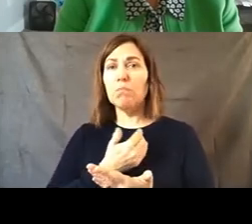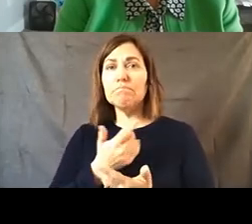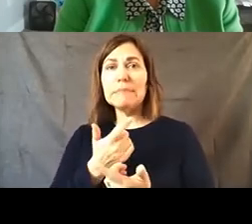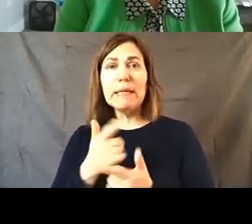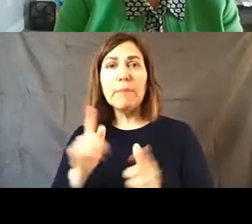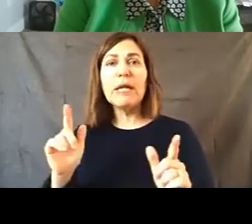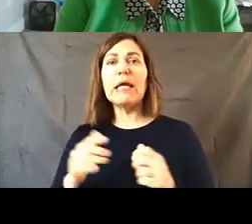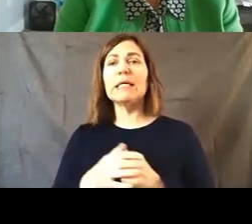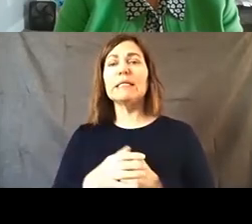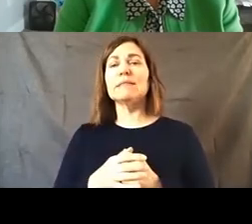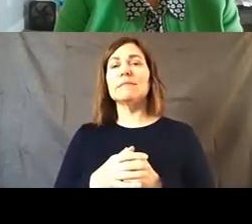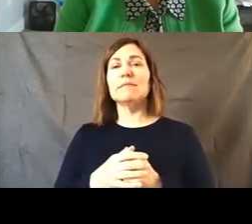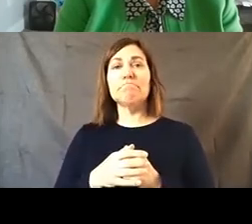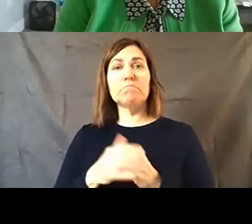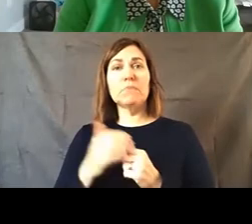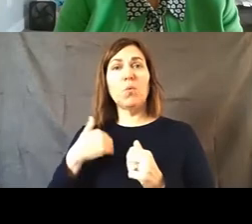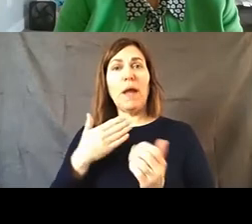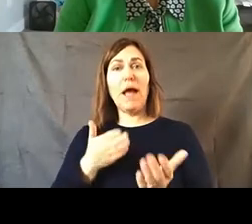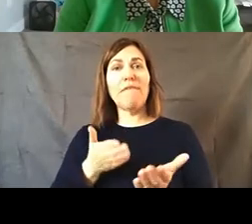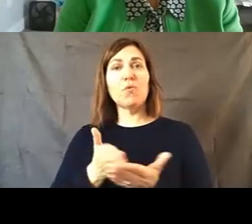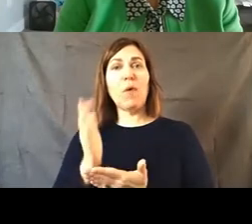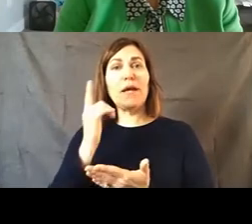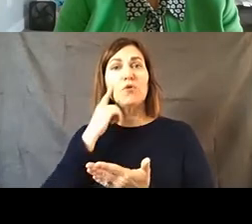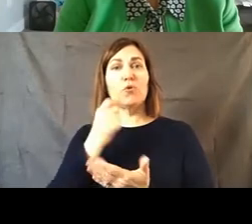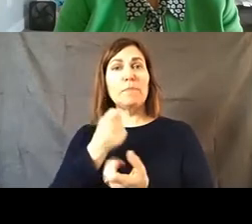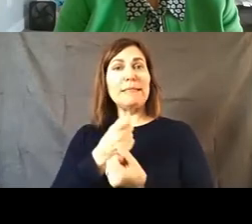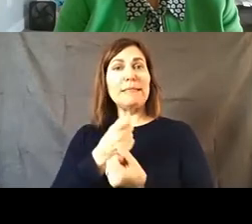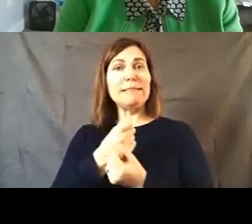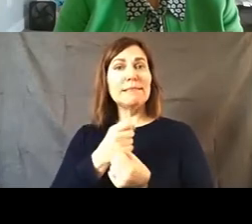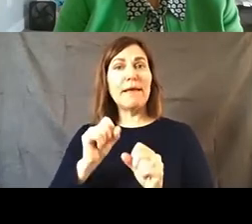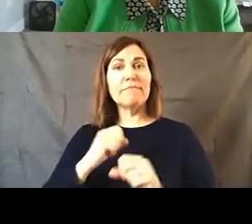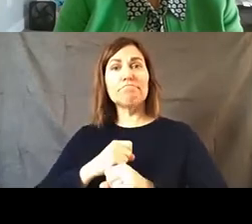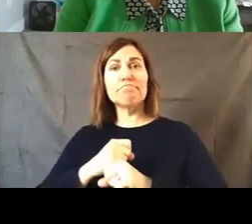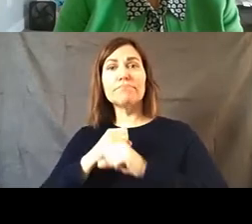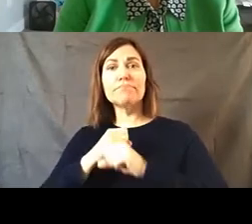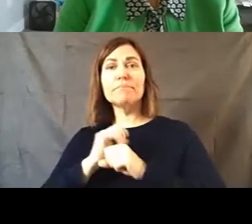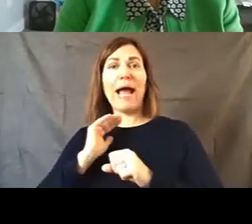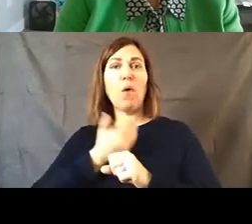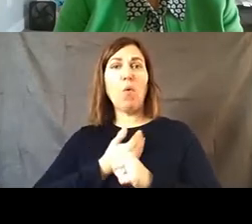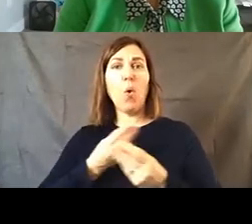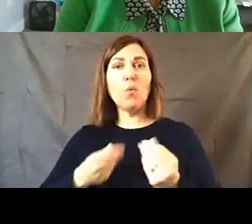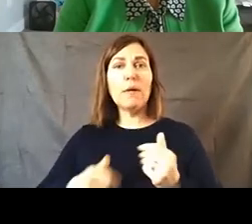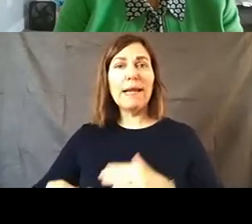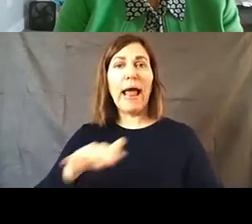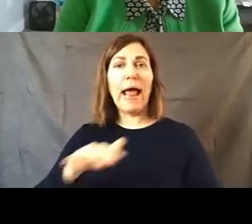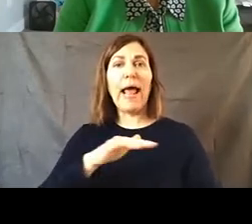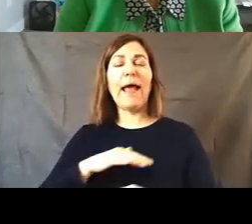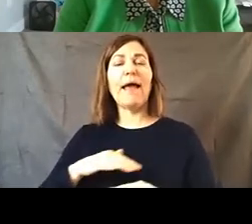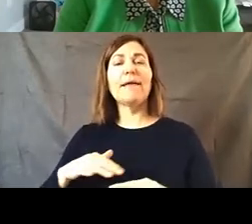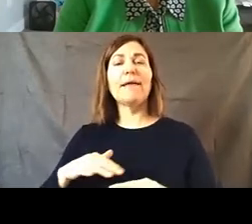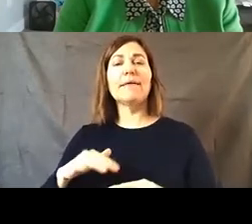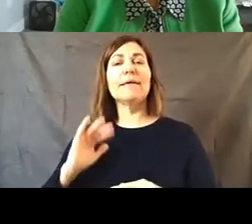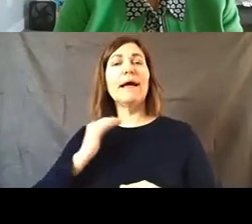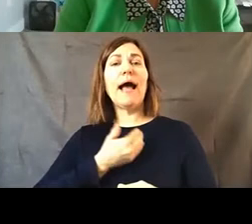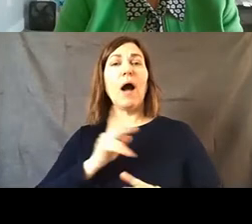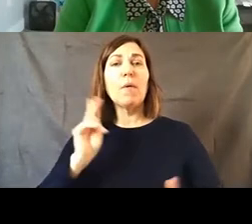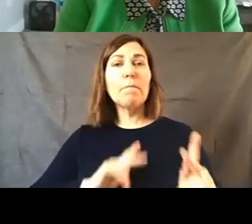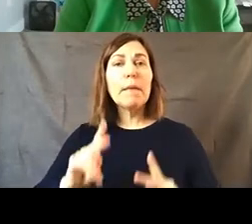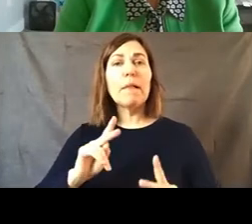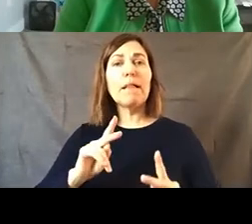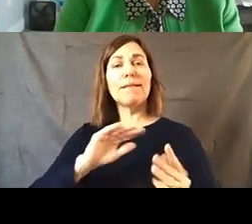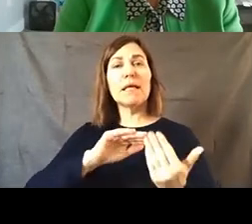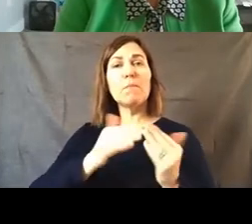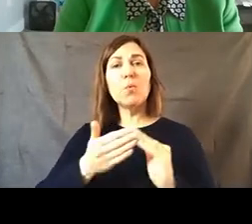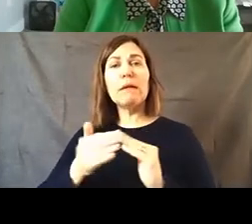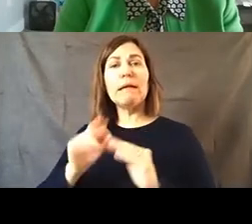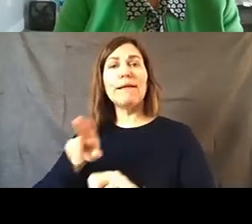have the right to be safe and secure in our own land. Our people as a community, as a nation, must not